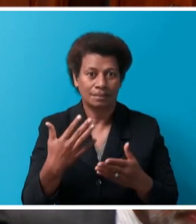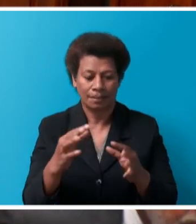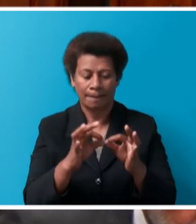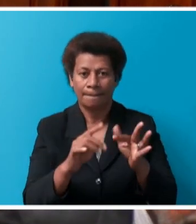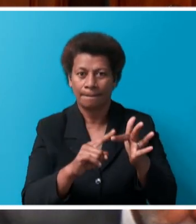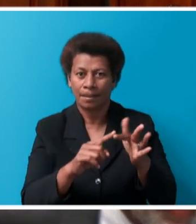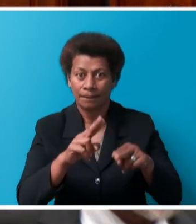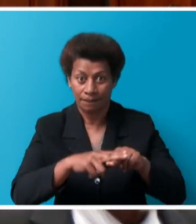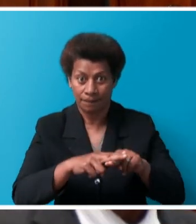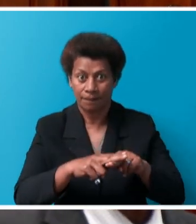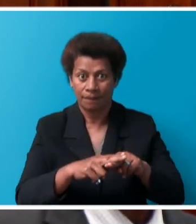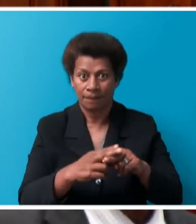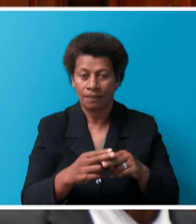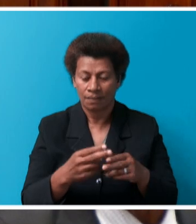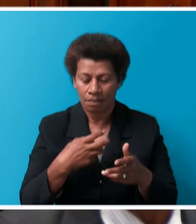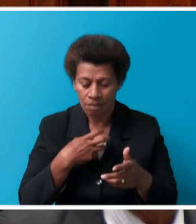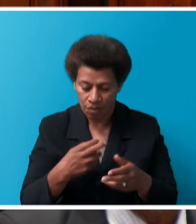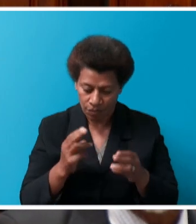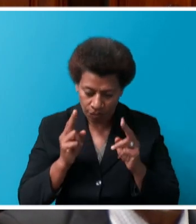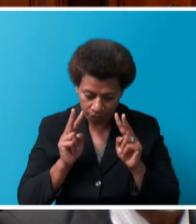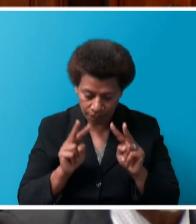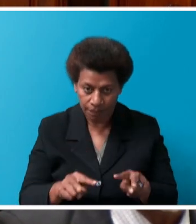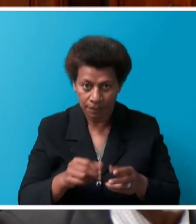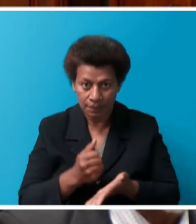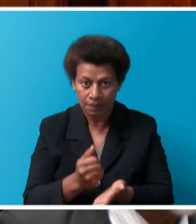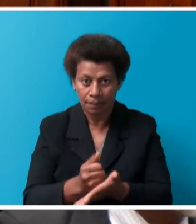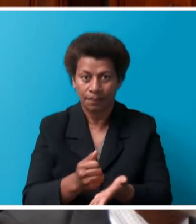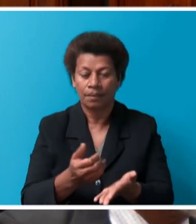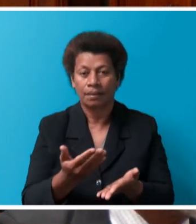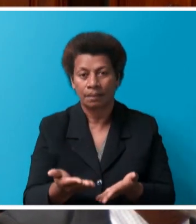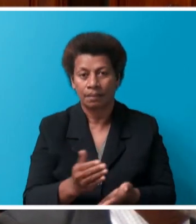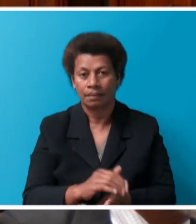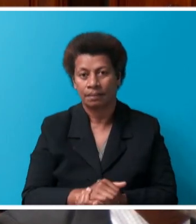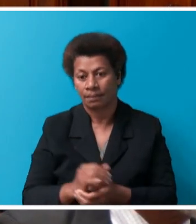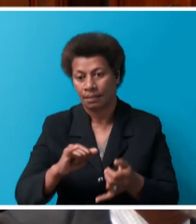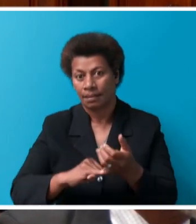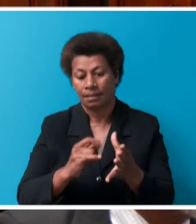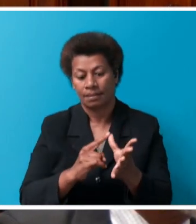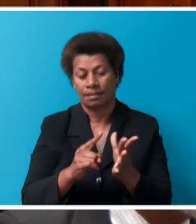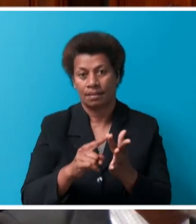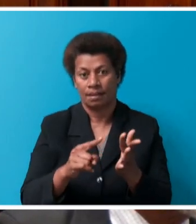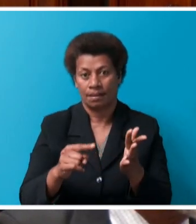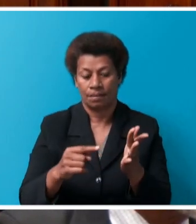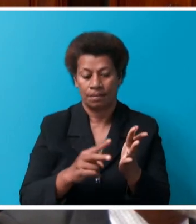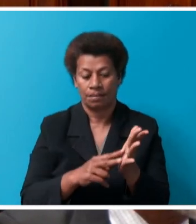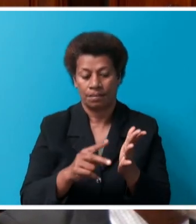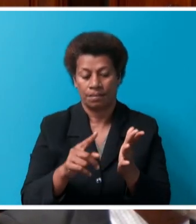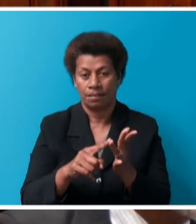In the Nandi and Rosa Highlands, and in Saivo and in Tailevu, we are improving